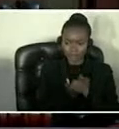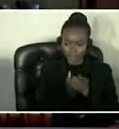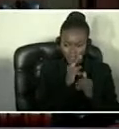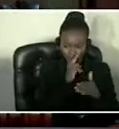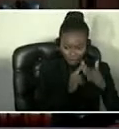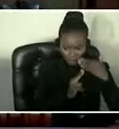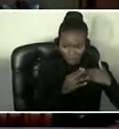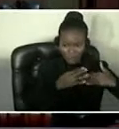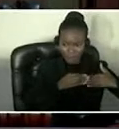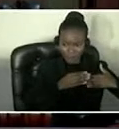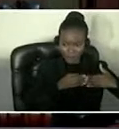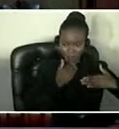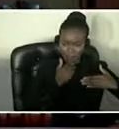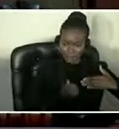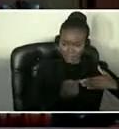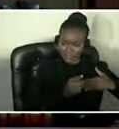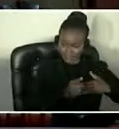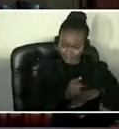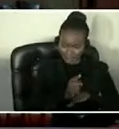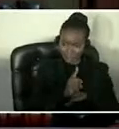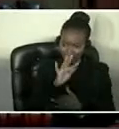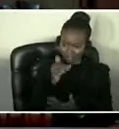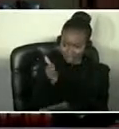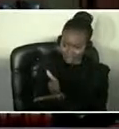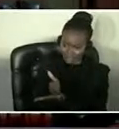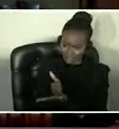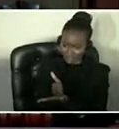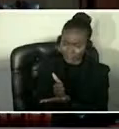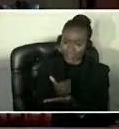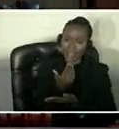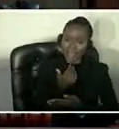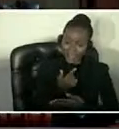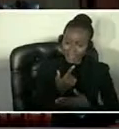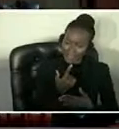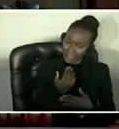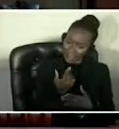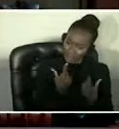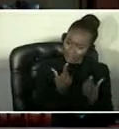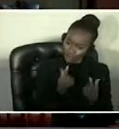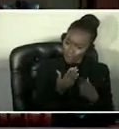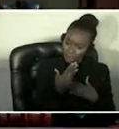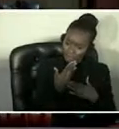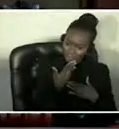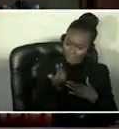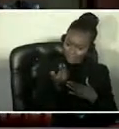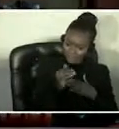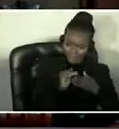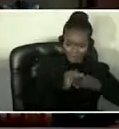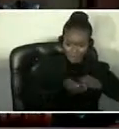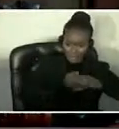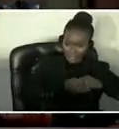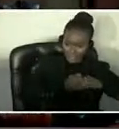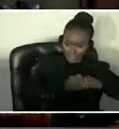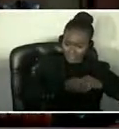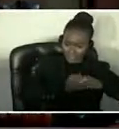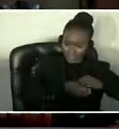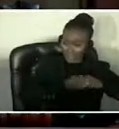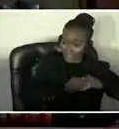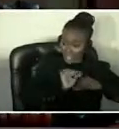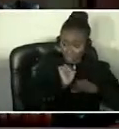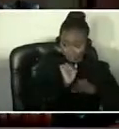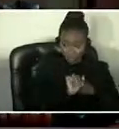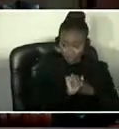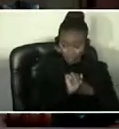no i i did my best honorable member to protect you despite the dress that you are